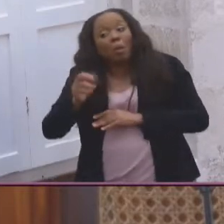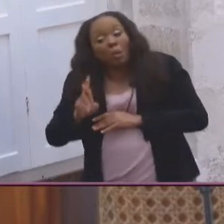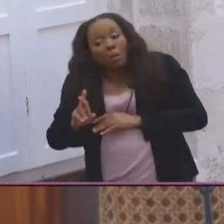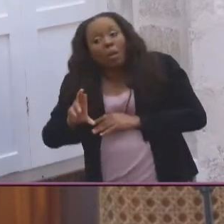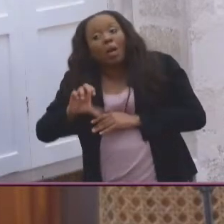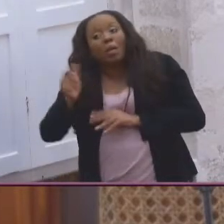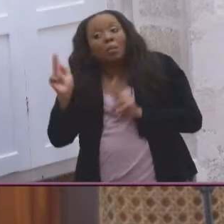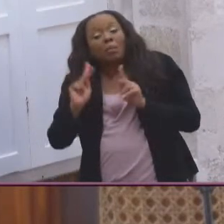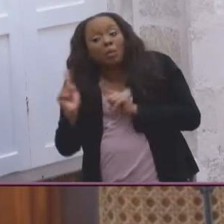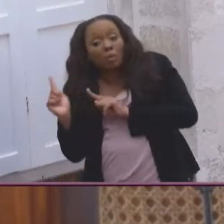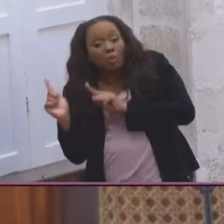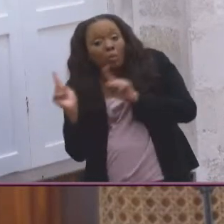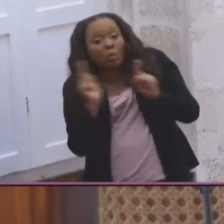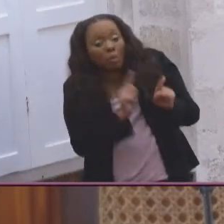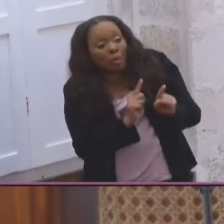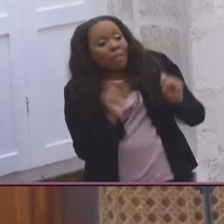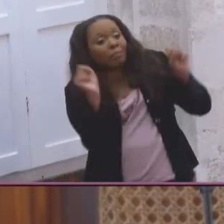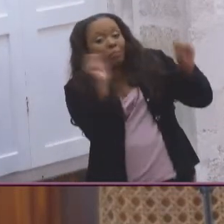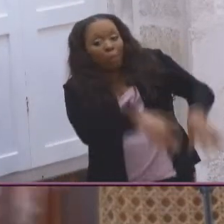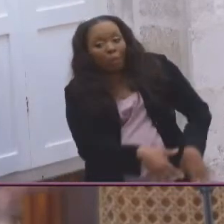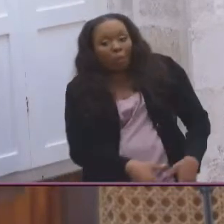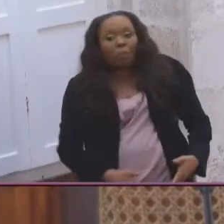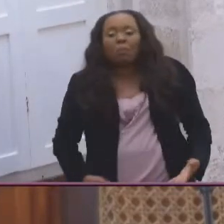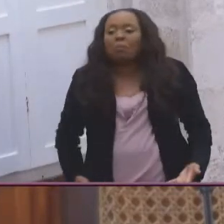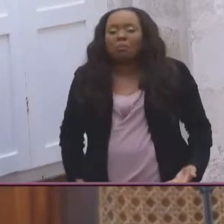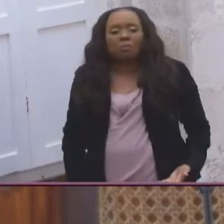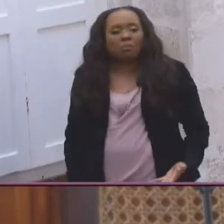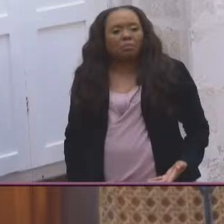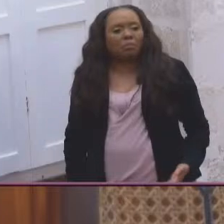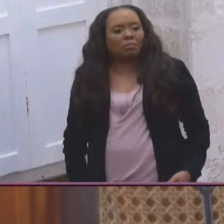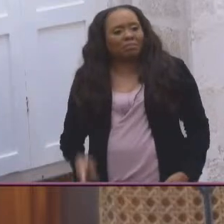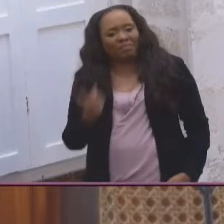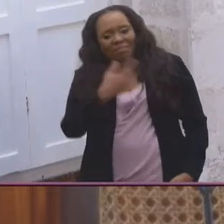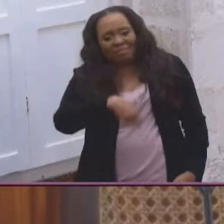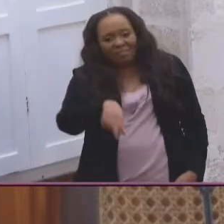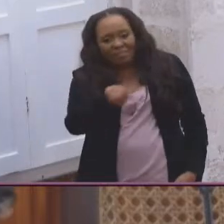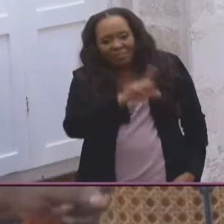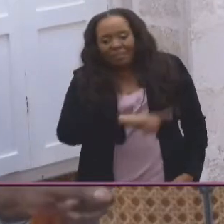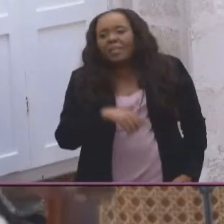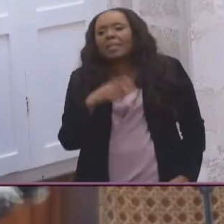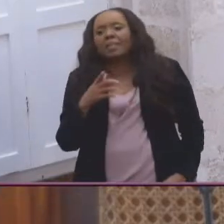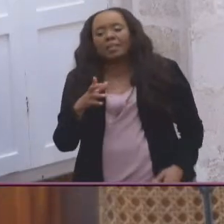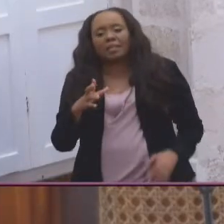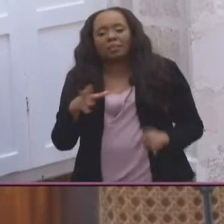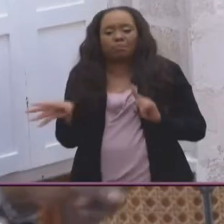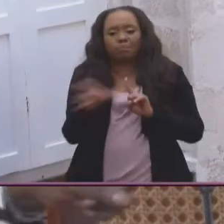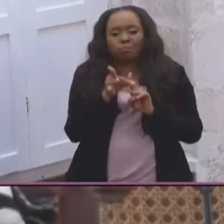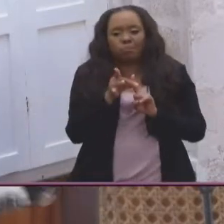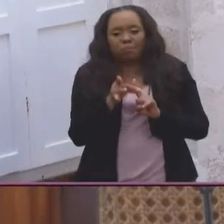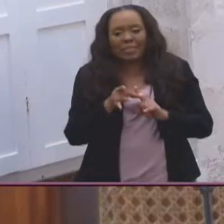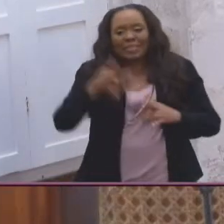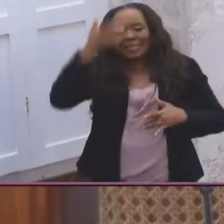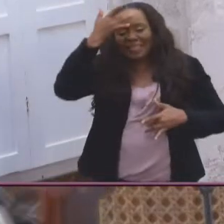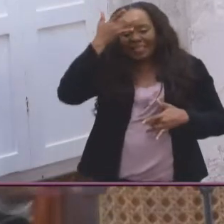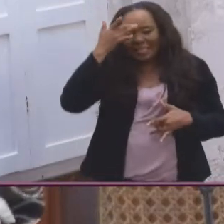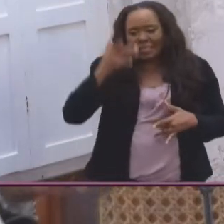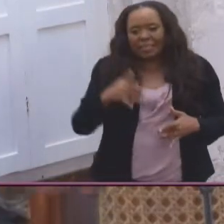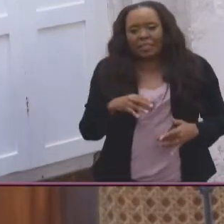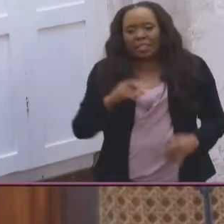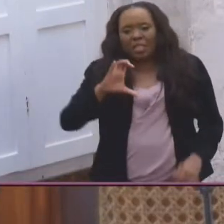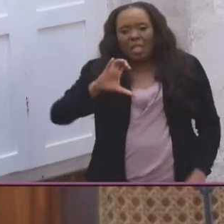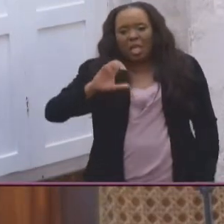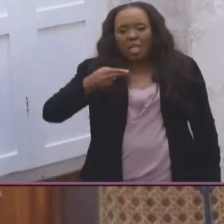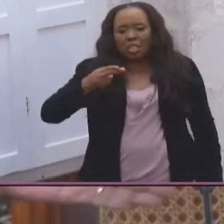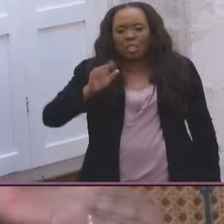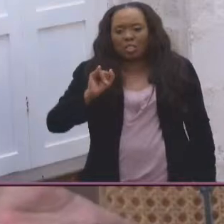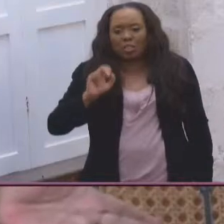illegal who are dumping there. And then they are the ones who end up with chikungunya, with dengue, with other diseases,